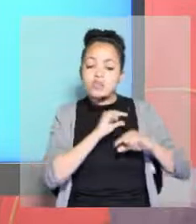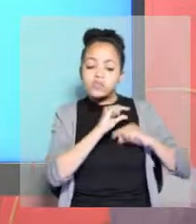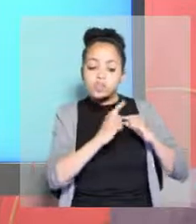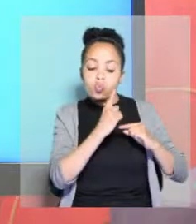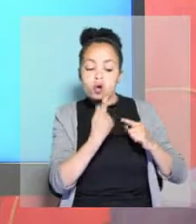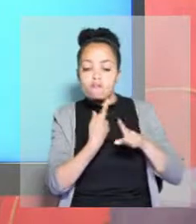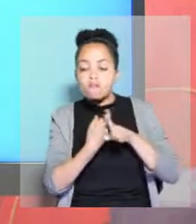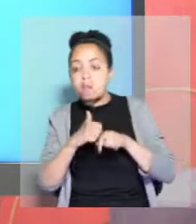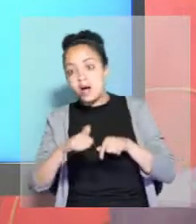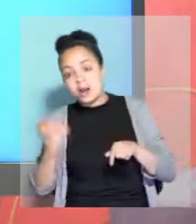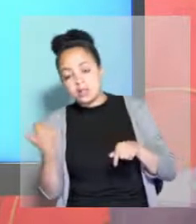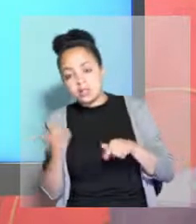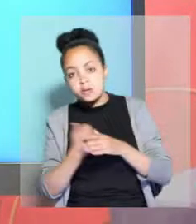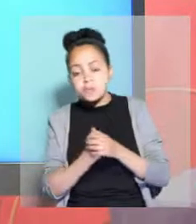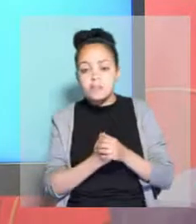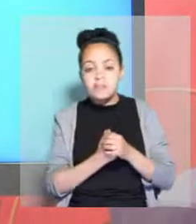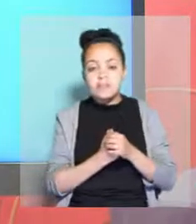to another,